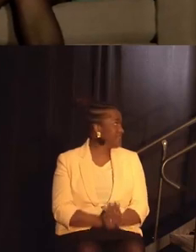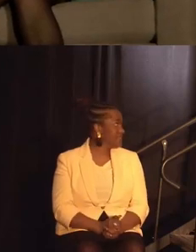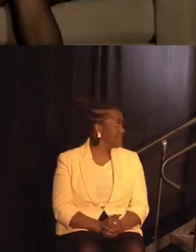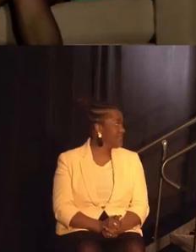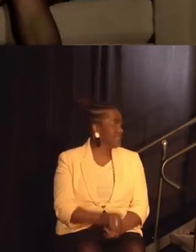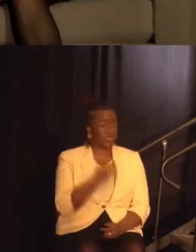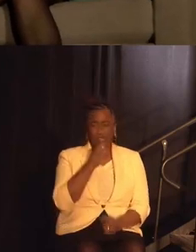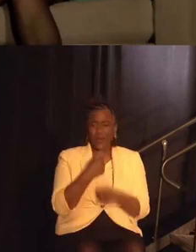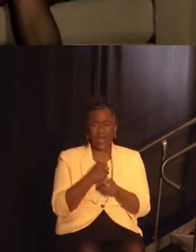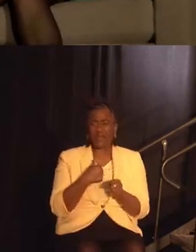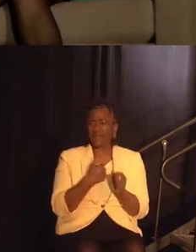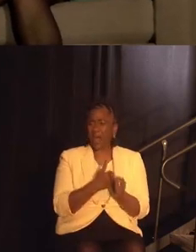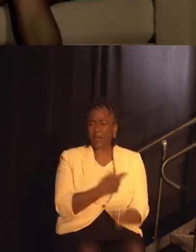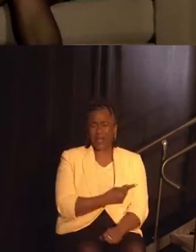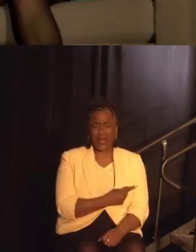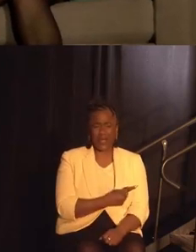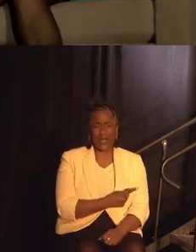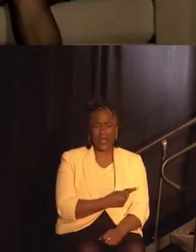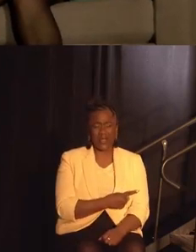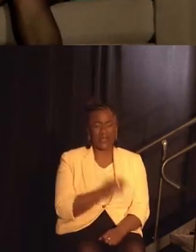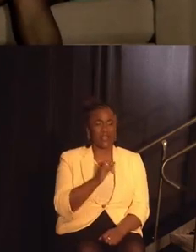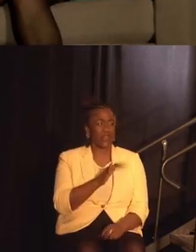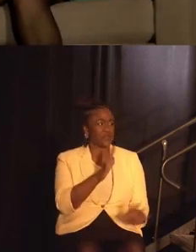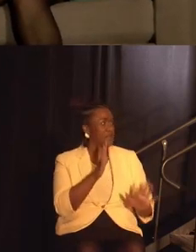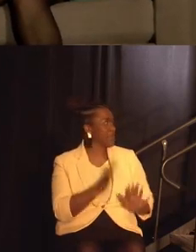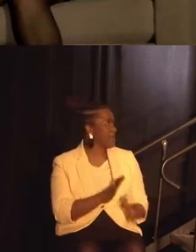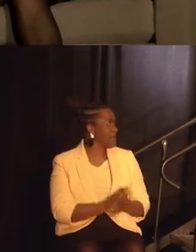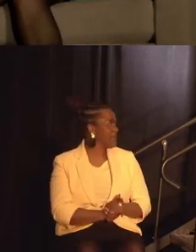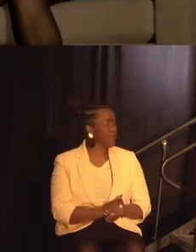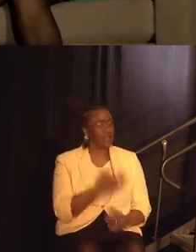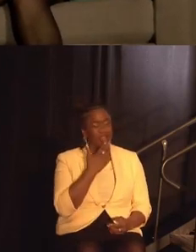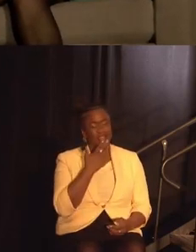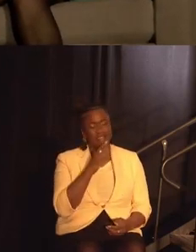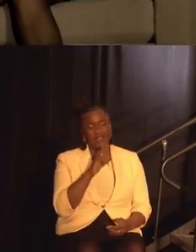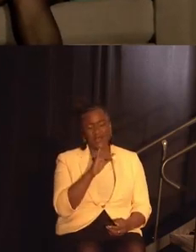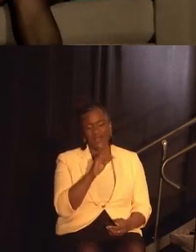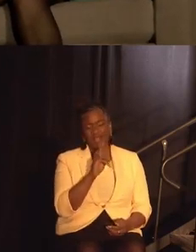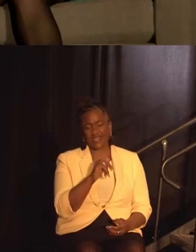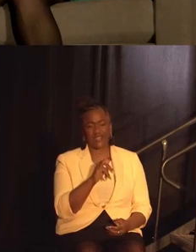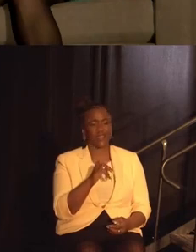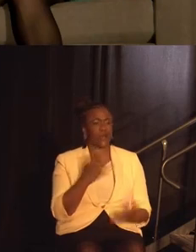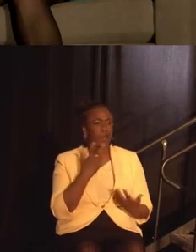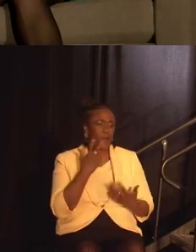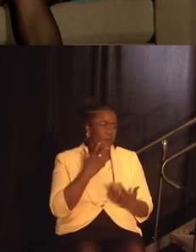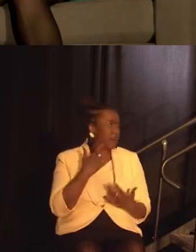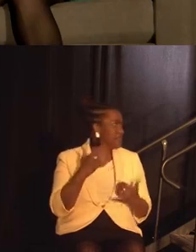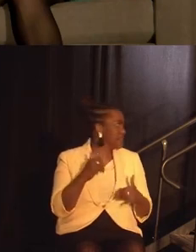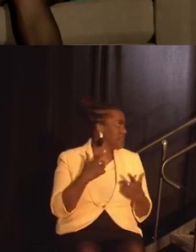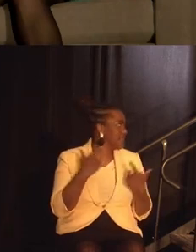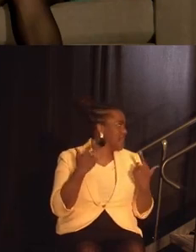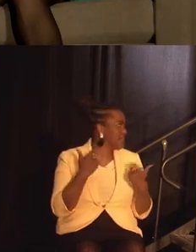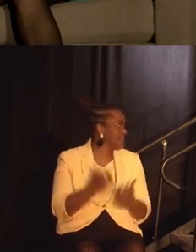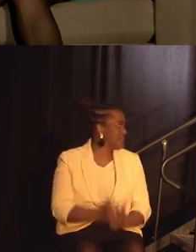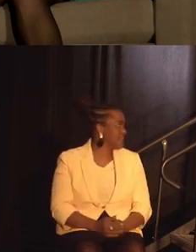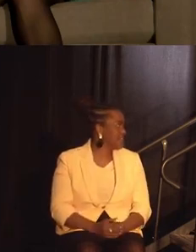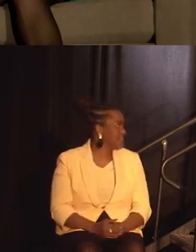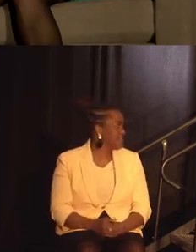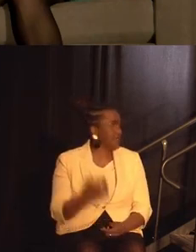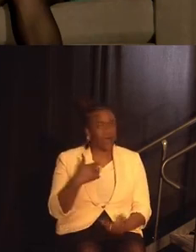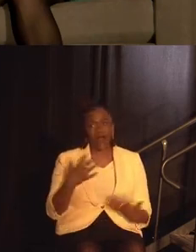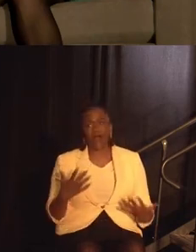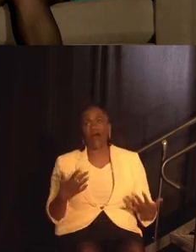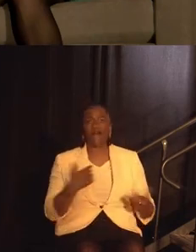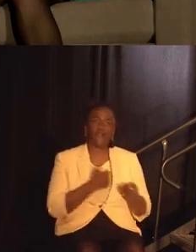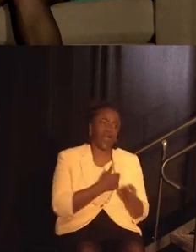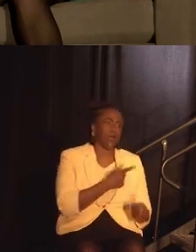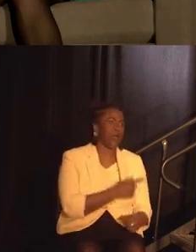don't make me do it. That was phenomenal, Lindy. Thank you. Oh my gosh, You're I'm still laughing. Oh my god.